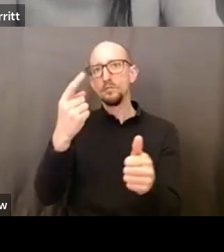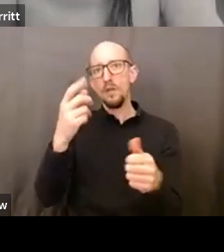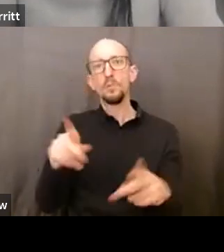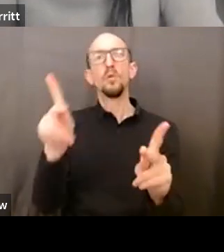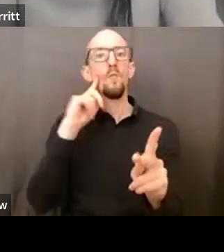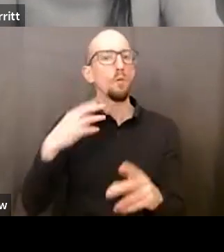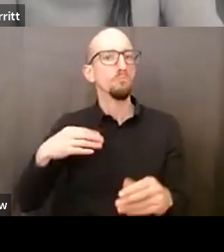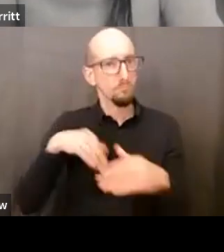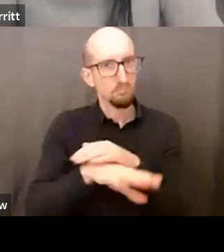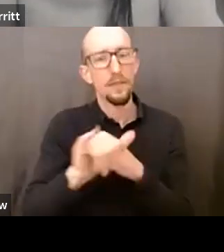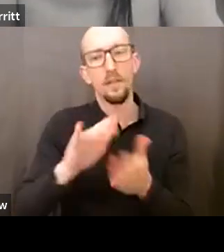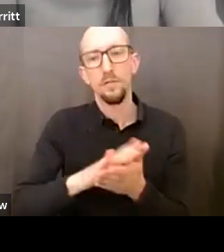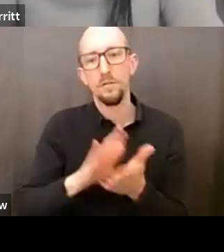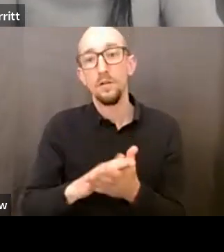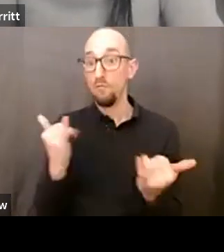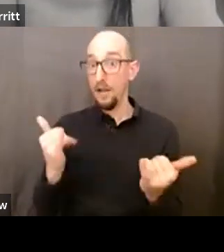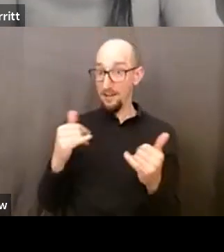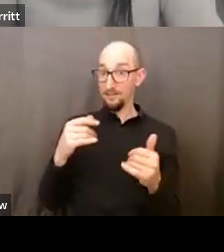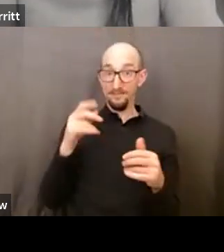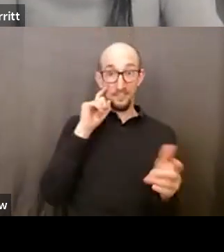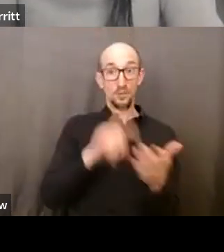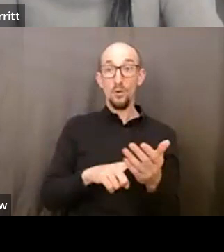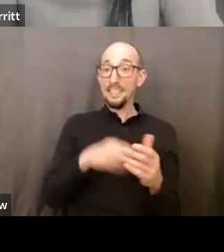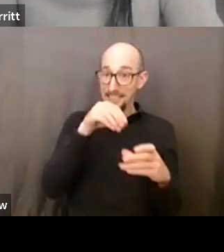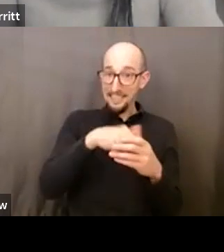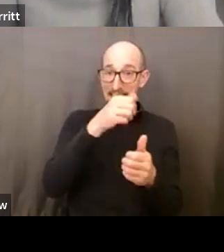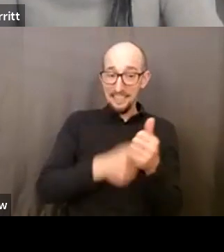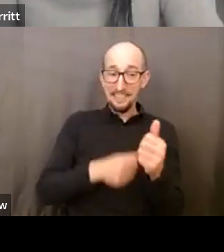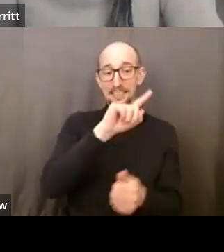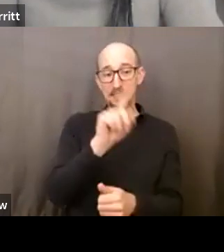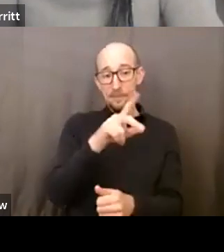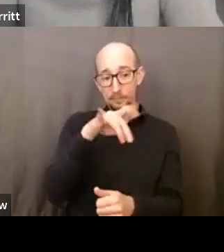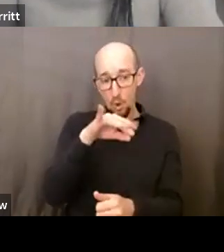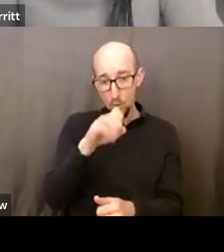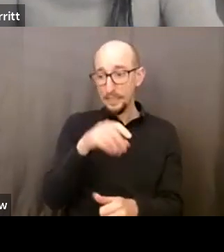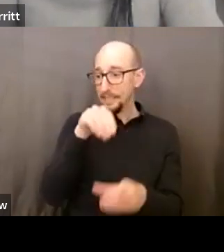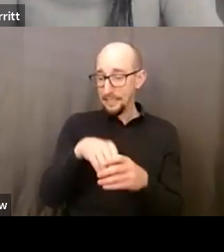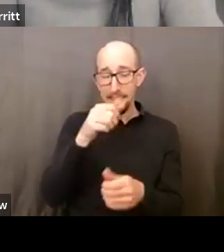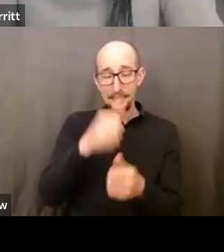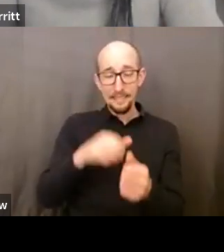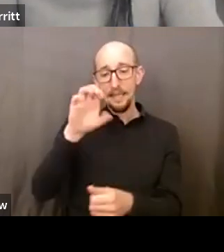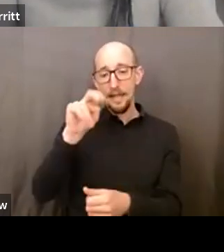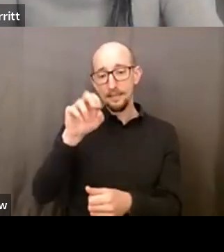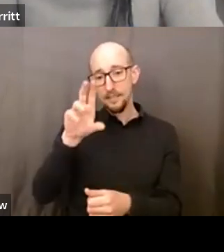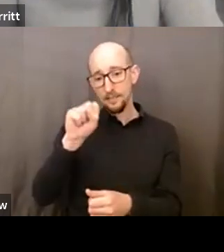the economic disparity within zip codes, census tracts, and even within feeder